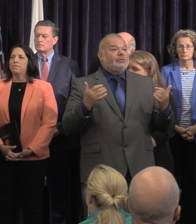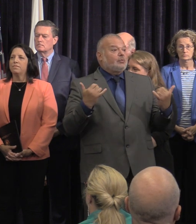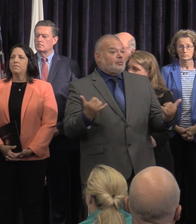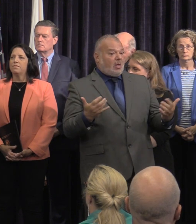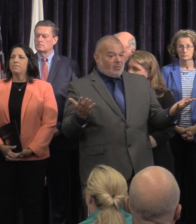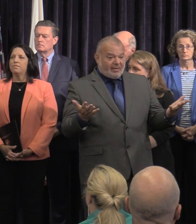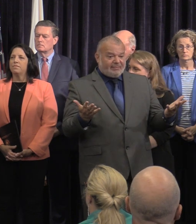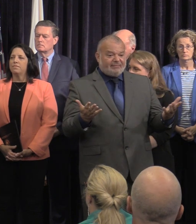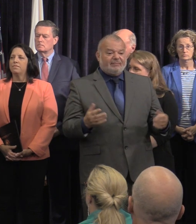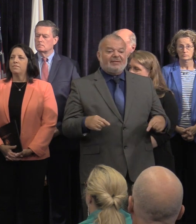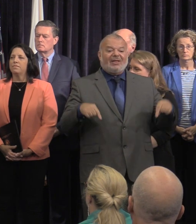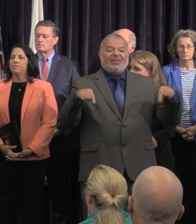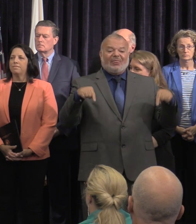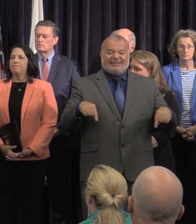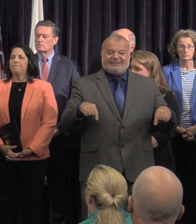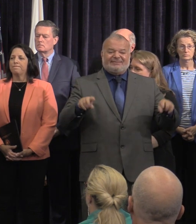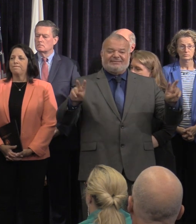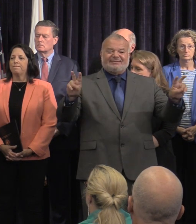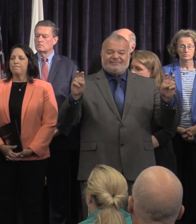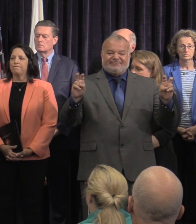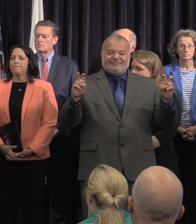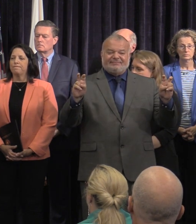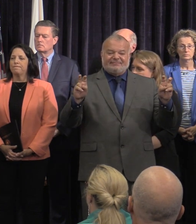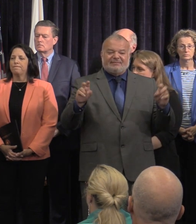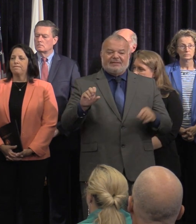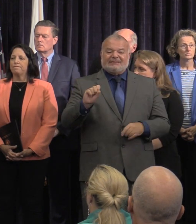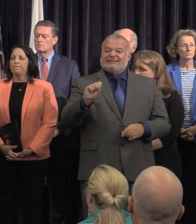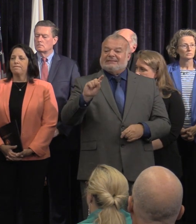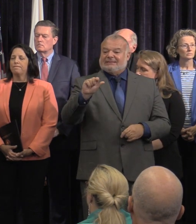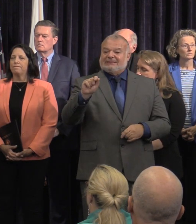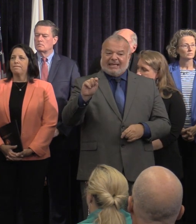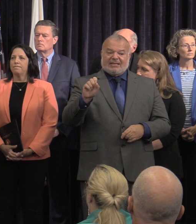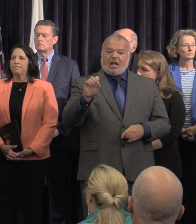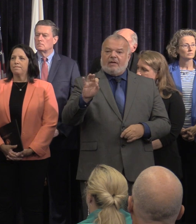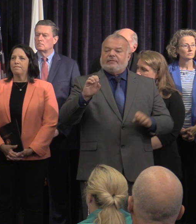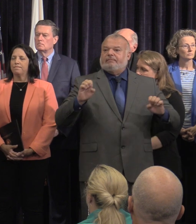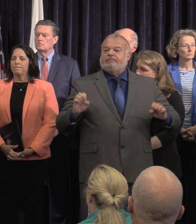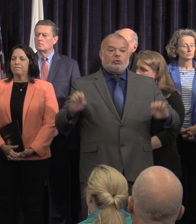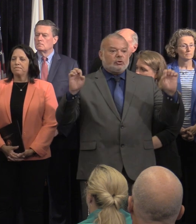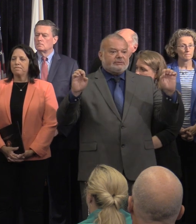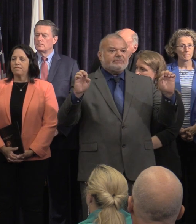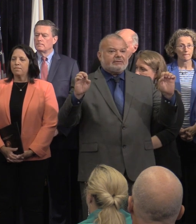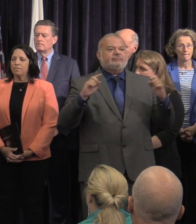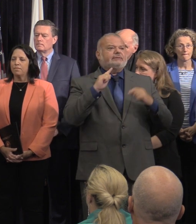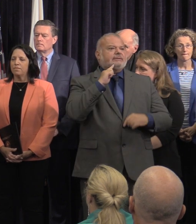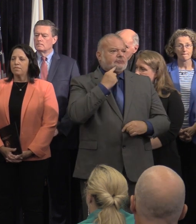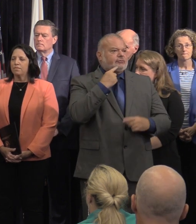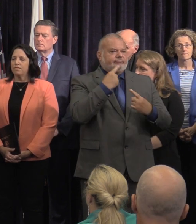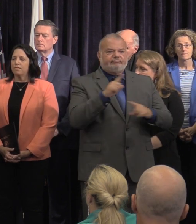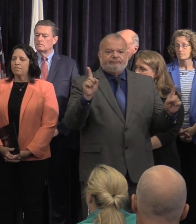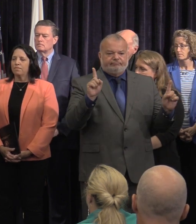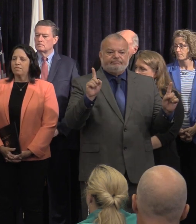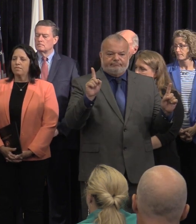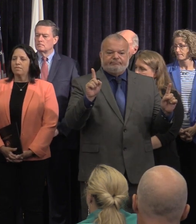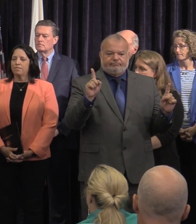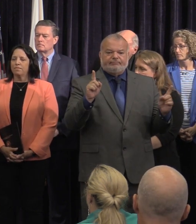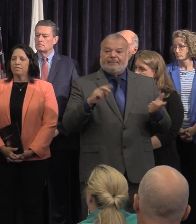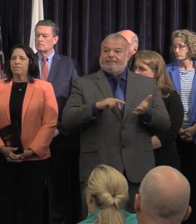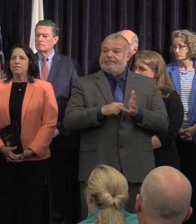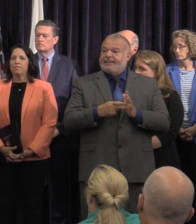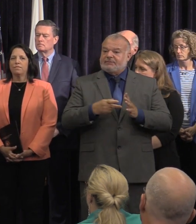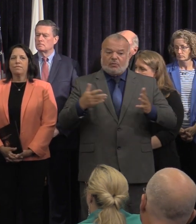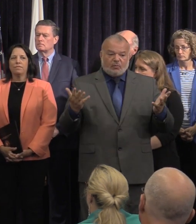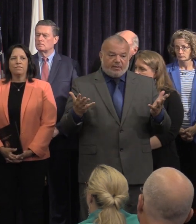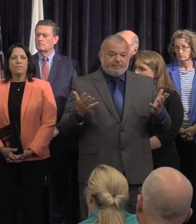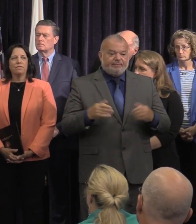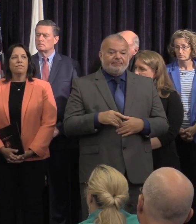state of emergency in Massachusetts. What this means is as follows. I am directing members of my